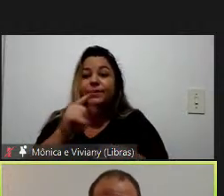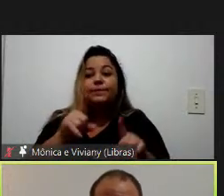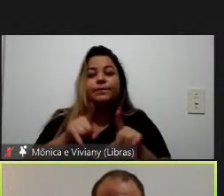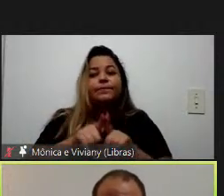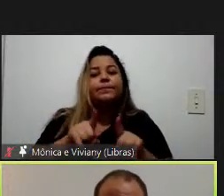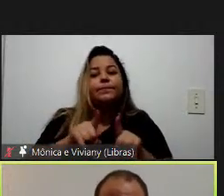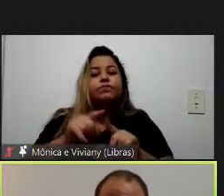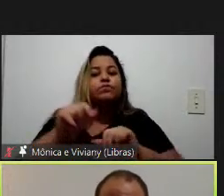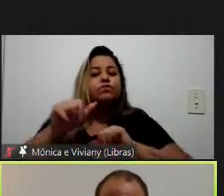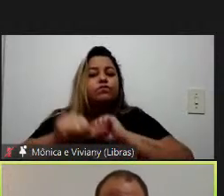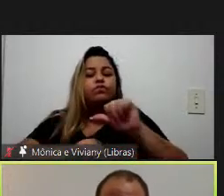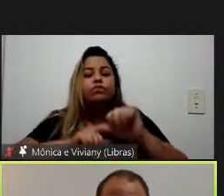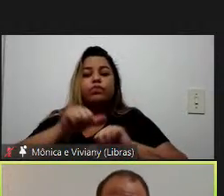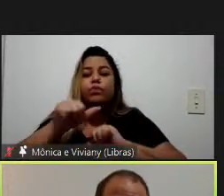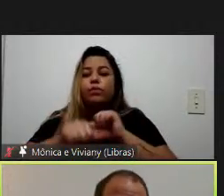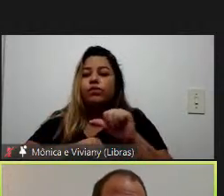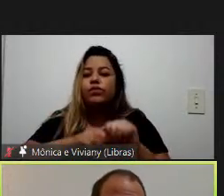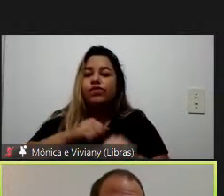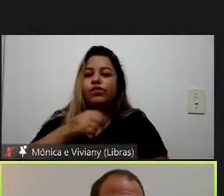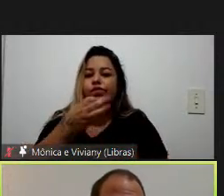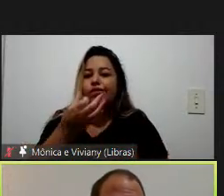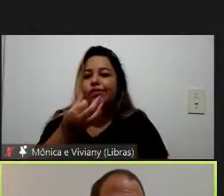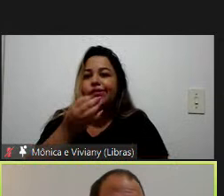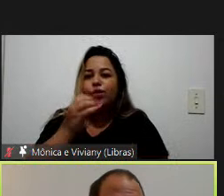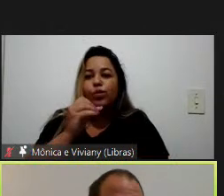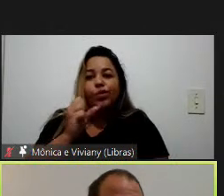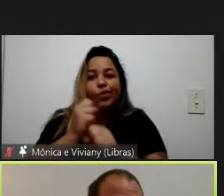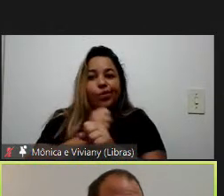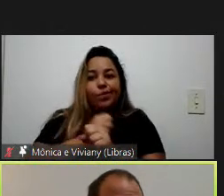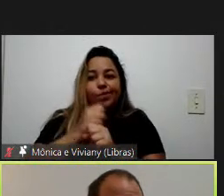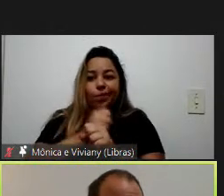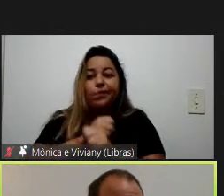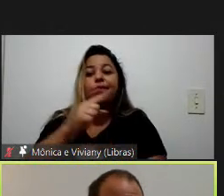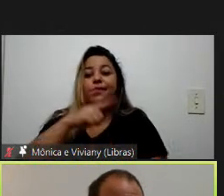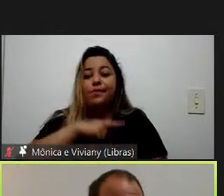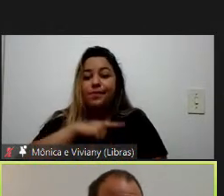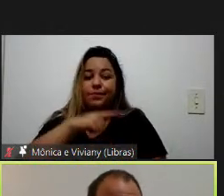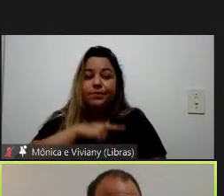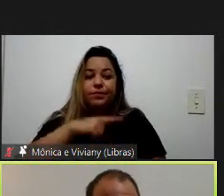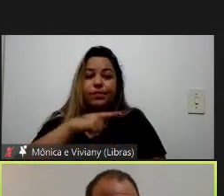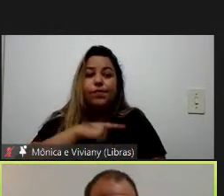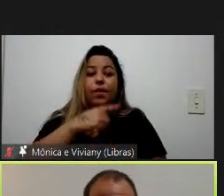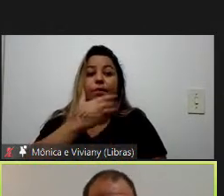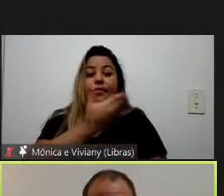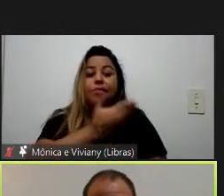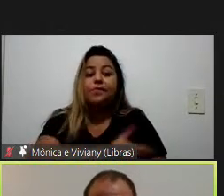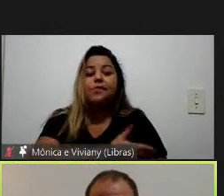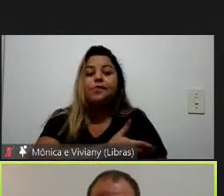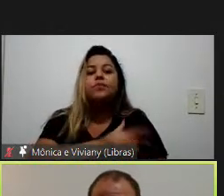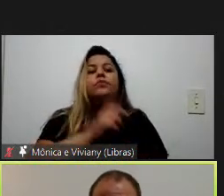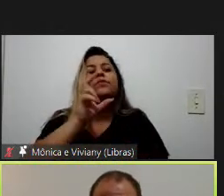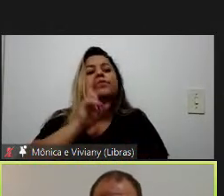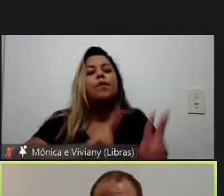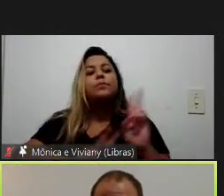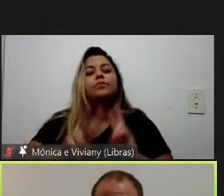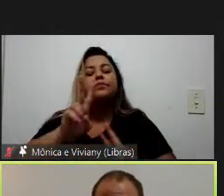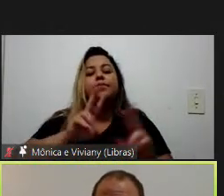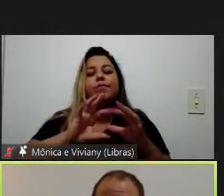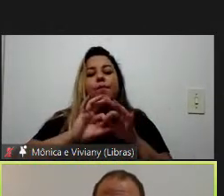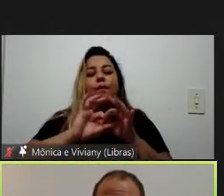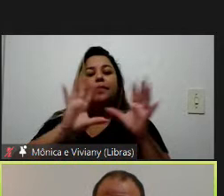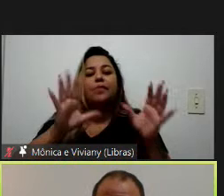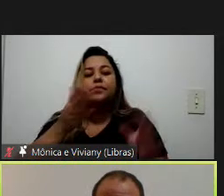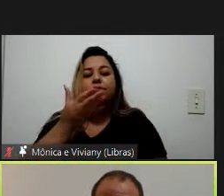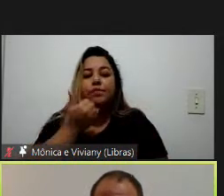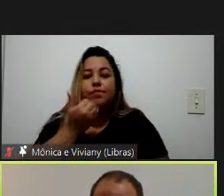years. Here on the left side, we see food availability per capita, which is a quite good proxy for actual